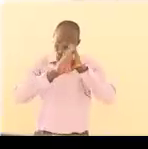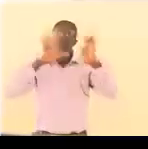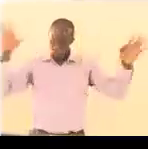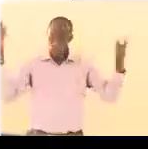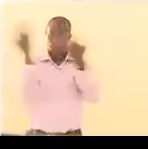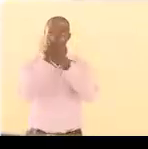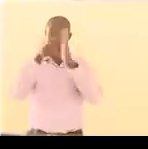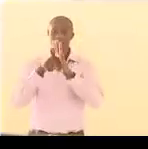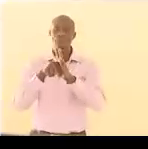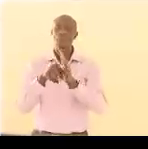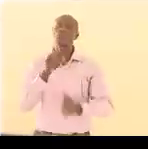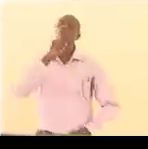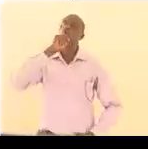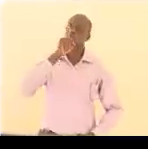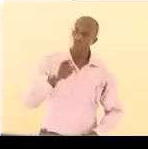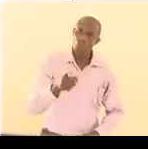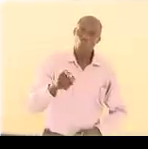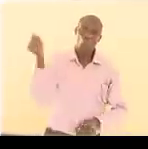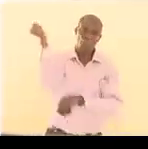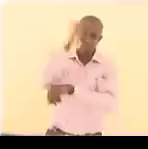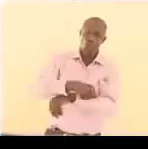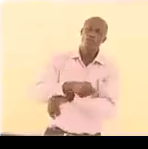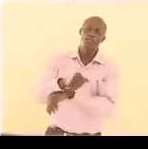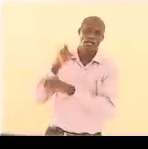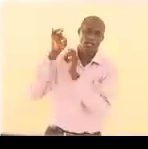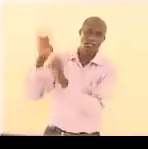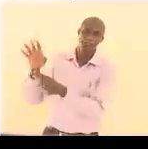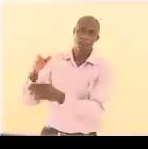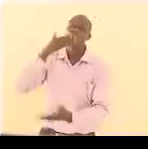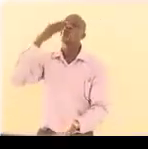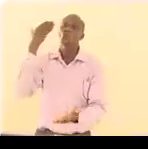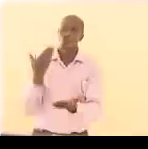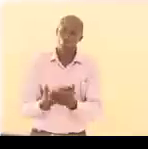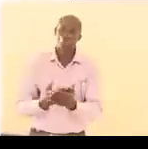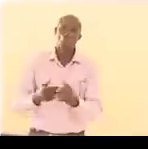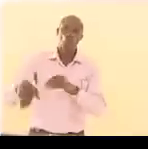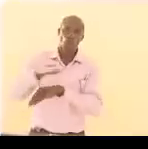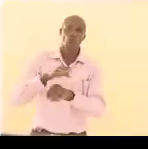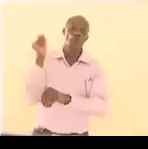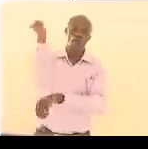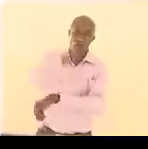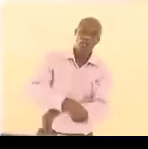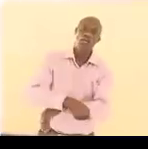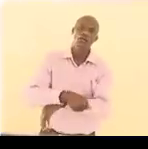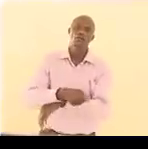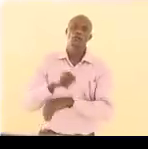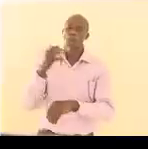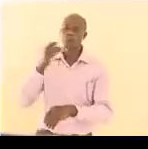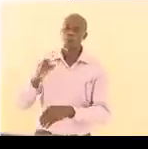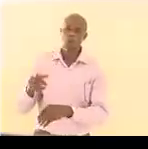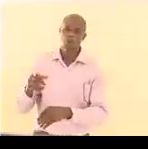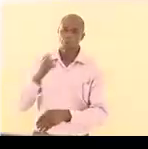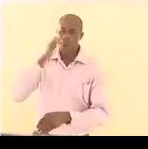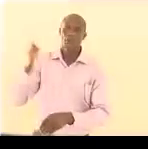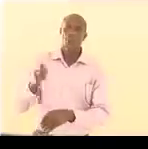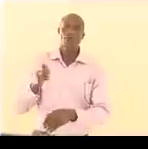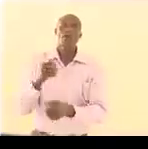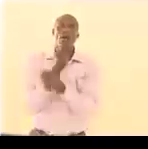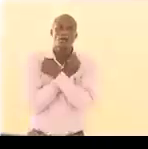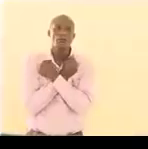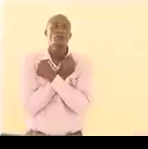outshine darkness, truth will conquer hatred, good will overcome evil, and love will triumph over